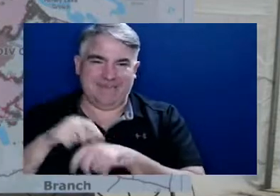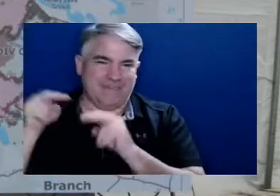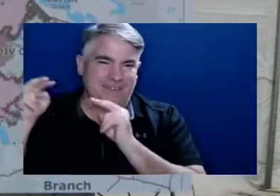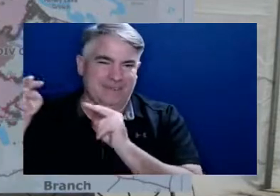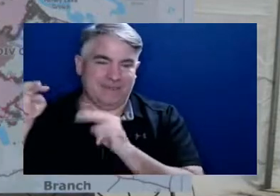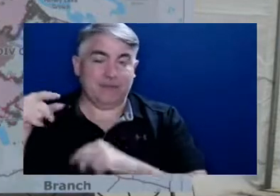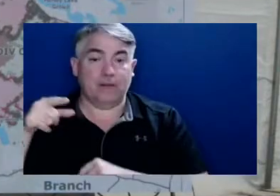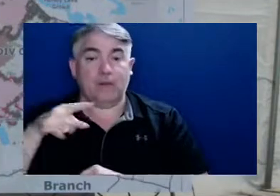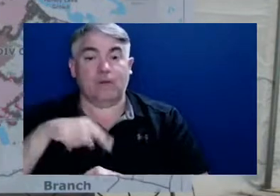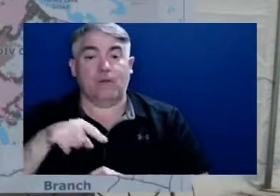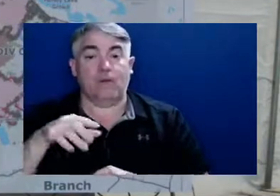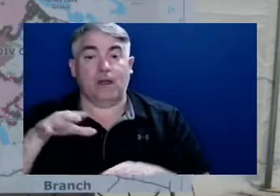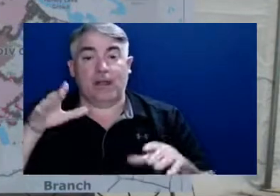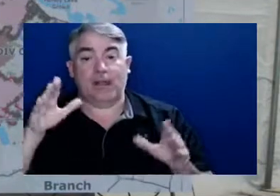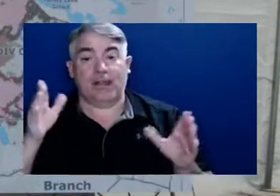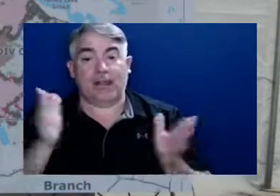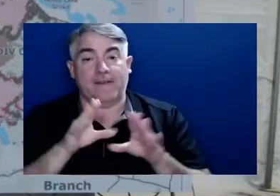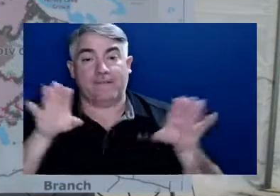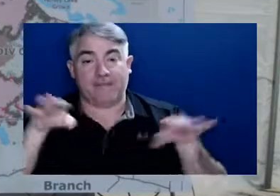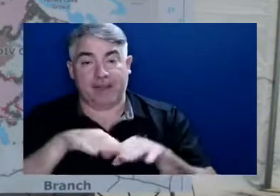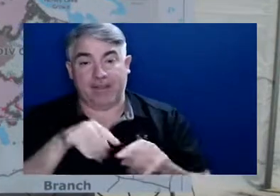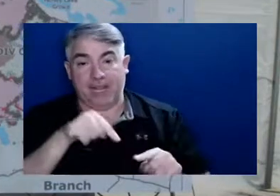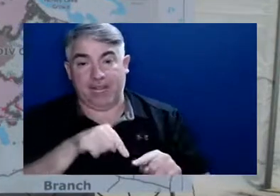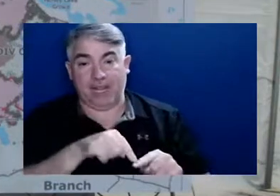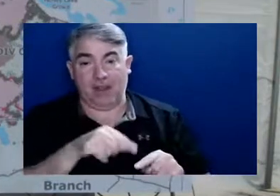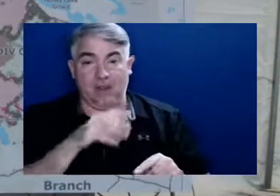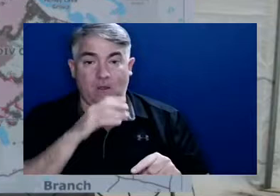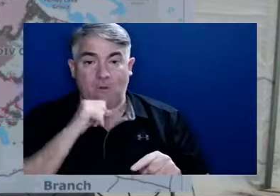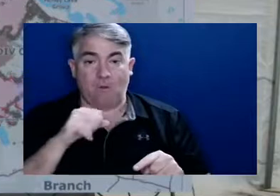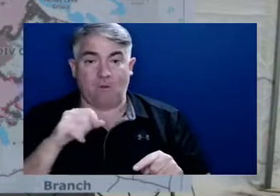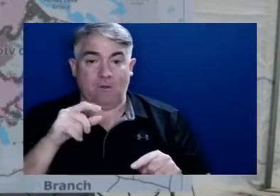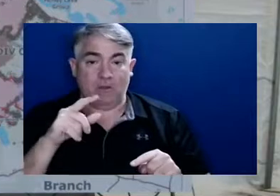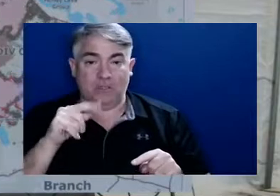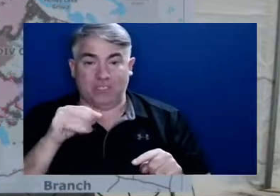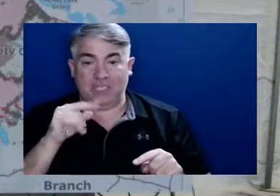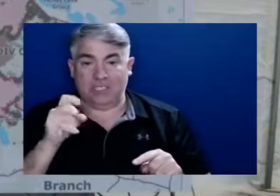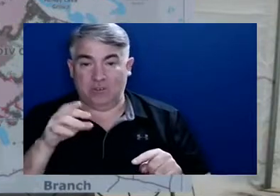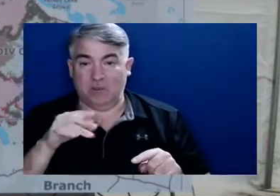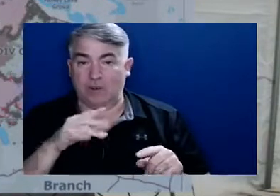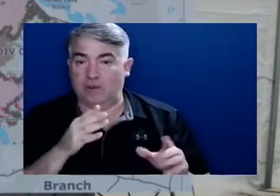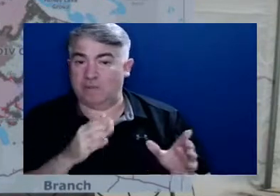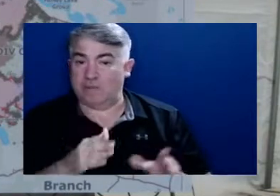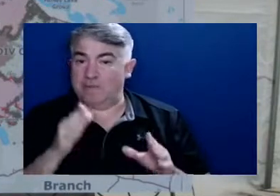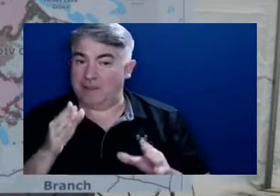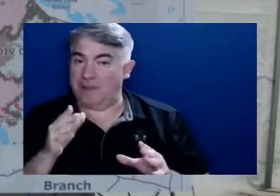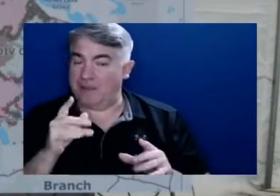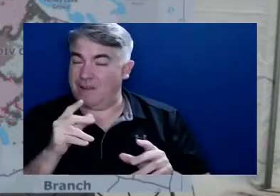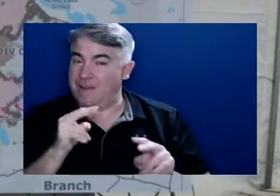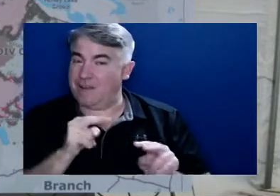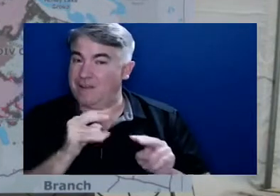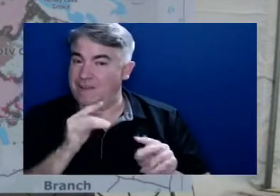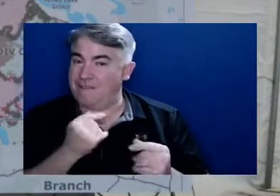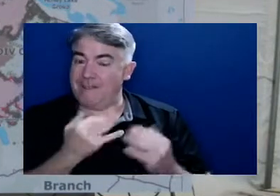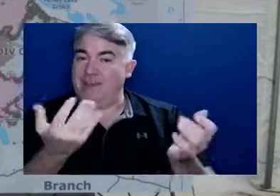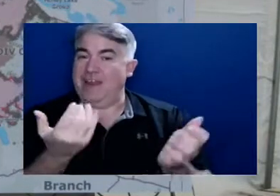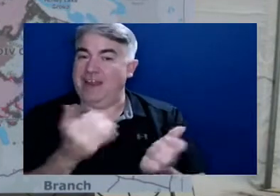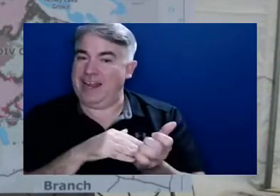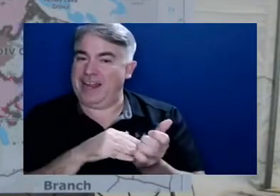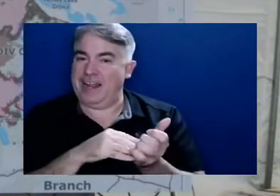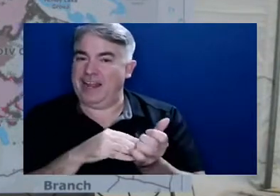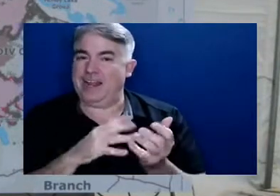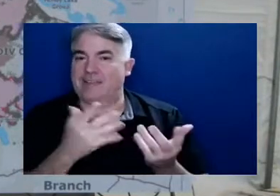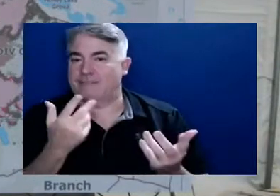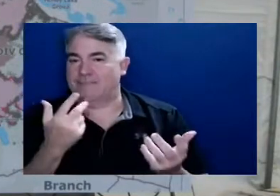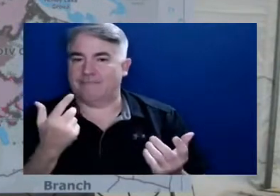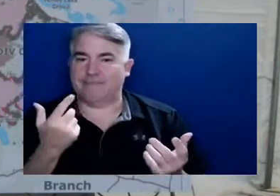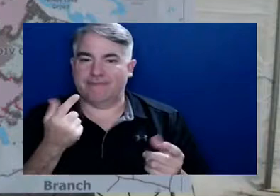be prepared in the subdivisions there. It can get out and start running again. So I want you guys to not get false insecurity. If it starts to run, listen to